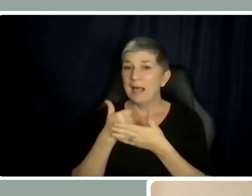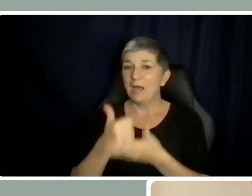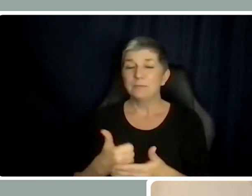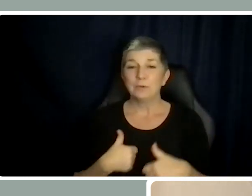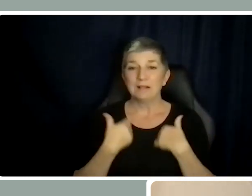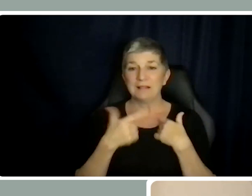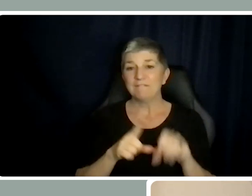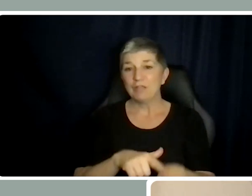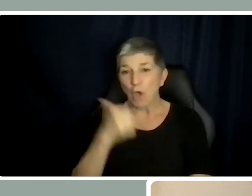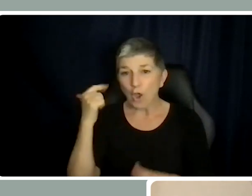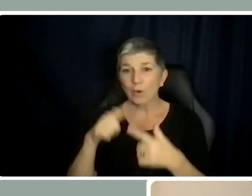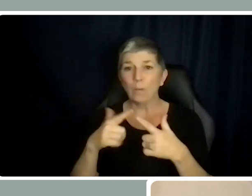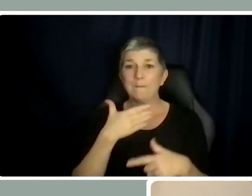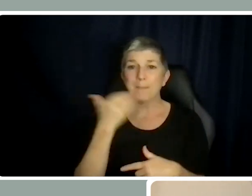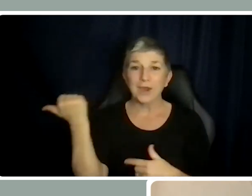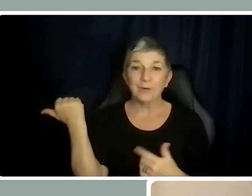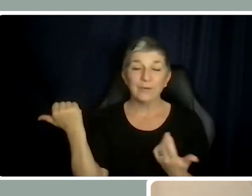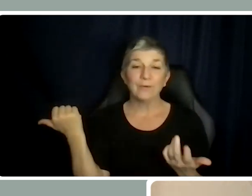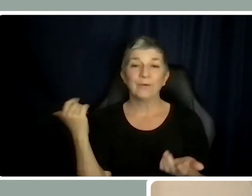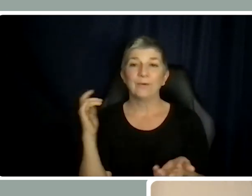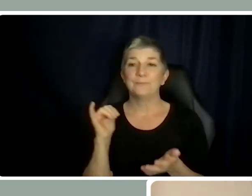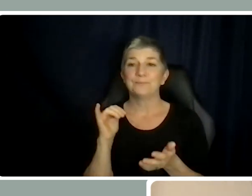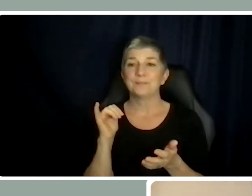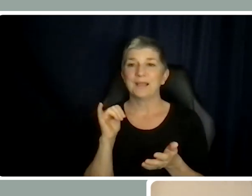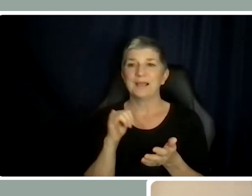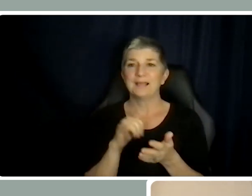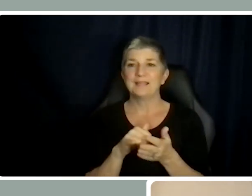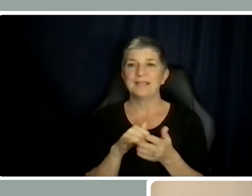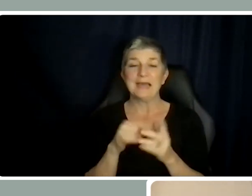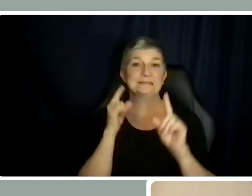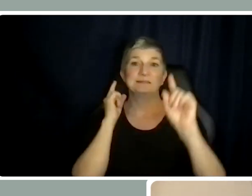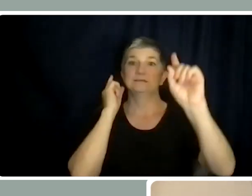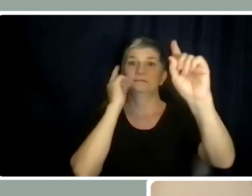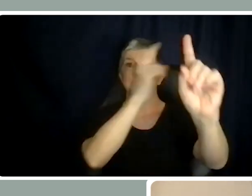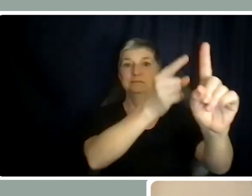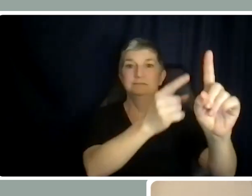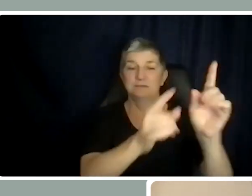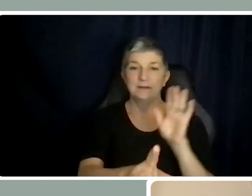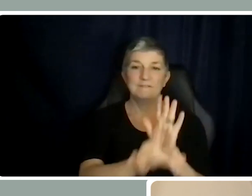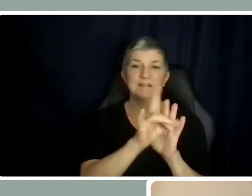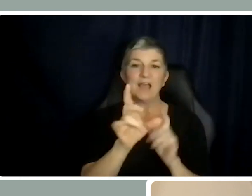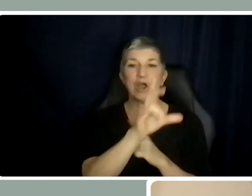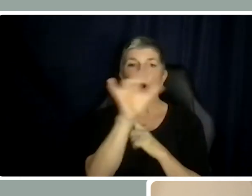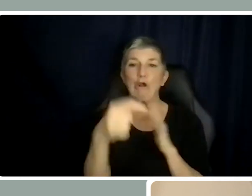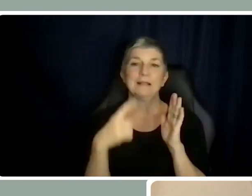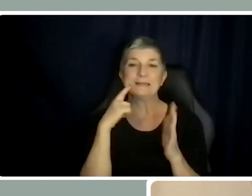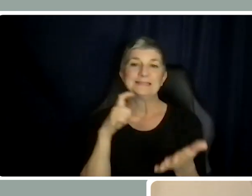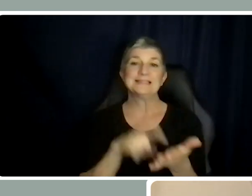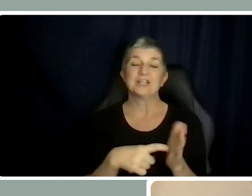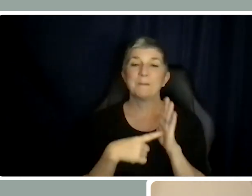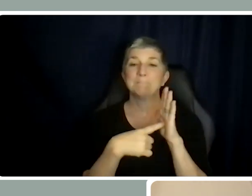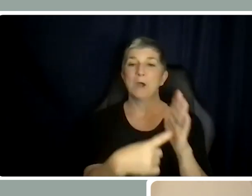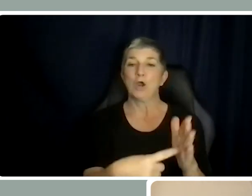better. And those kind of, that's like a holy grail in breast cancer, to find an early detection marker like that.